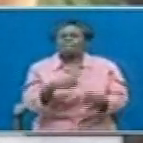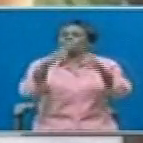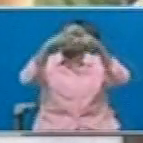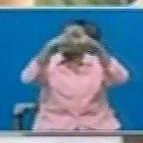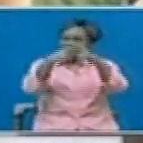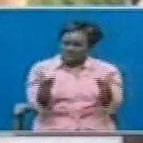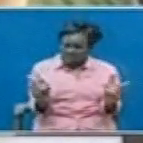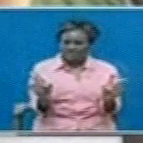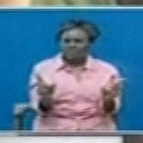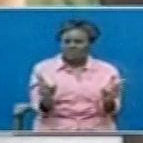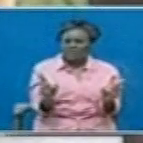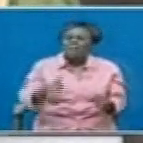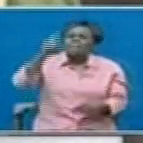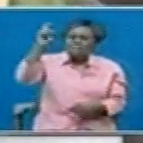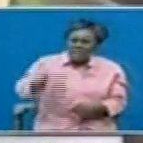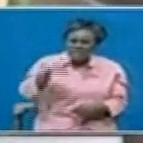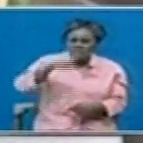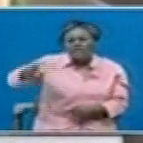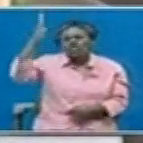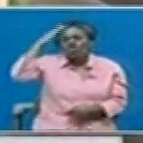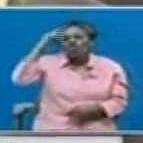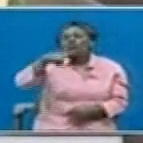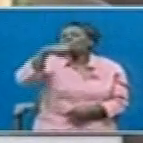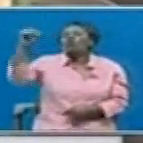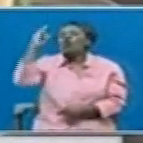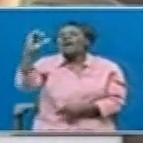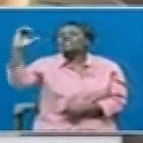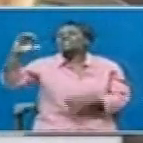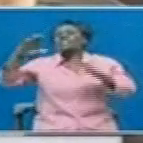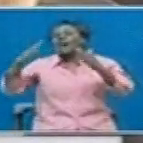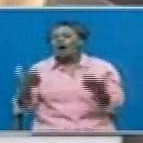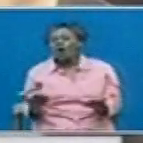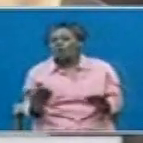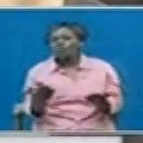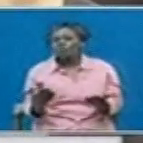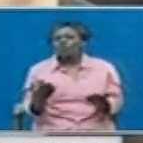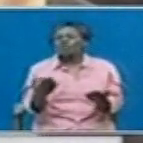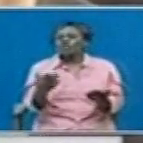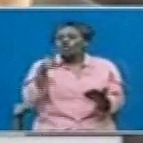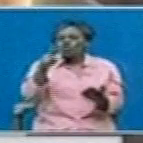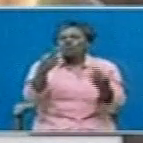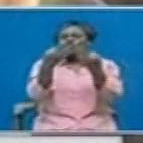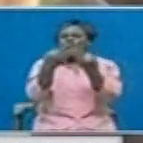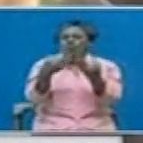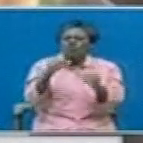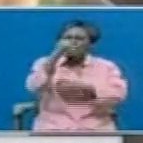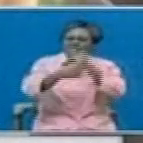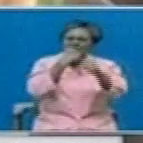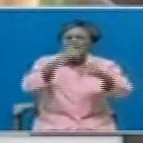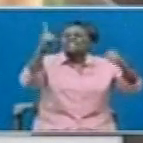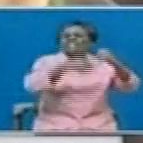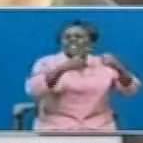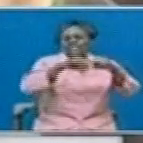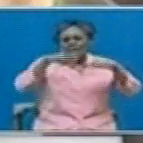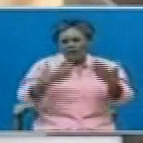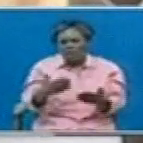However, lazima ujue ni nini ilikupeleka Hague. Ni lini imekufanya ukasumbuka miaka sita.